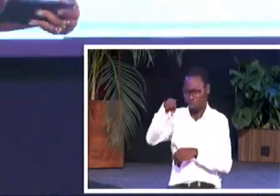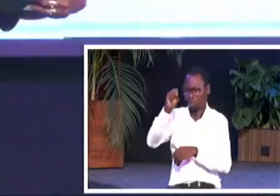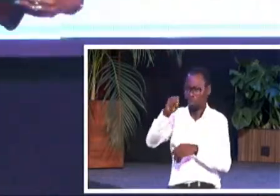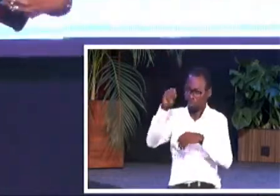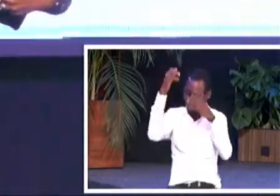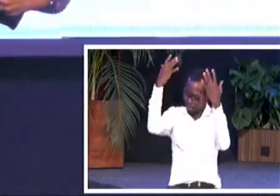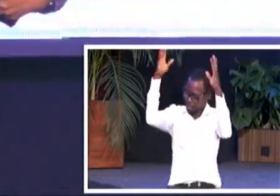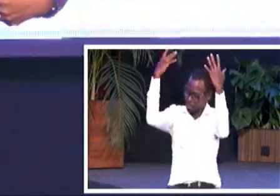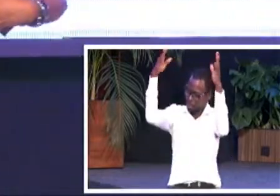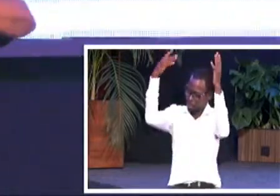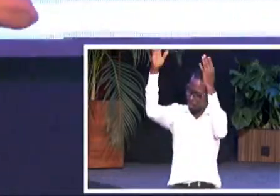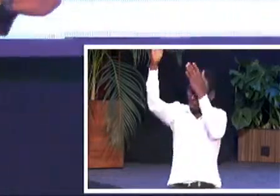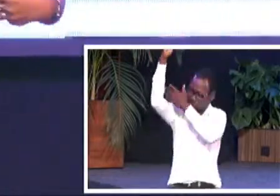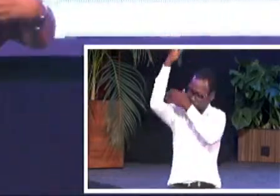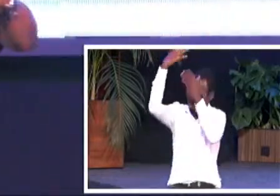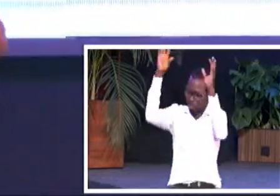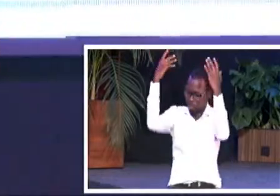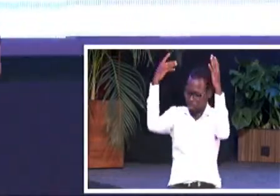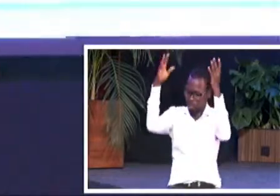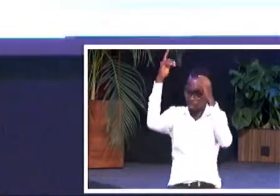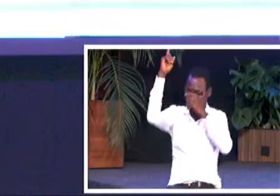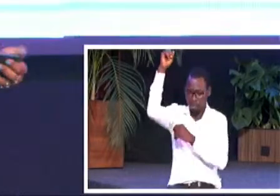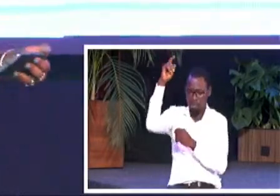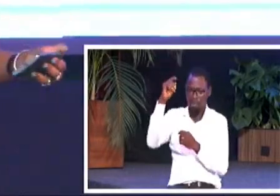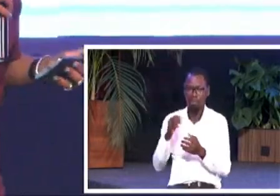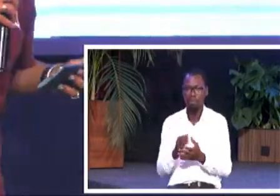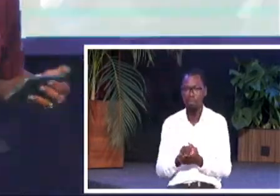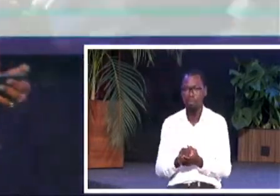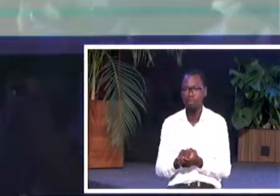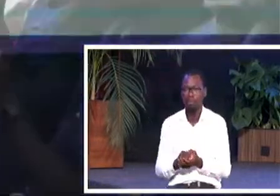So now today, I'm Harvard mom.